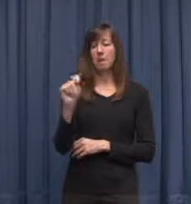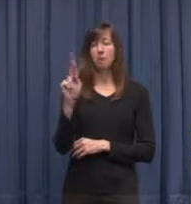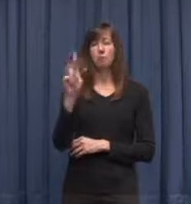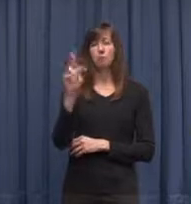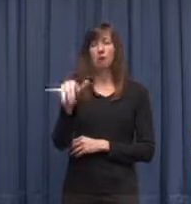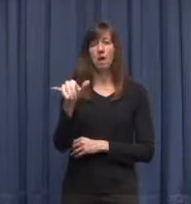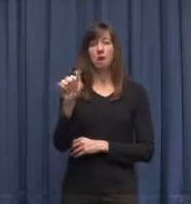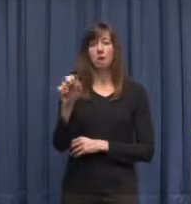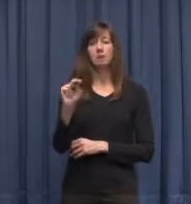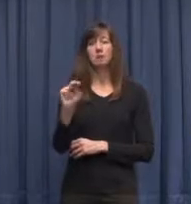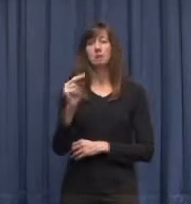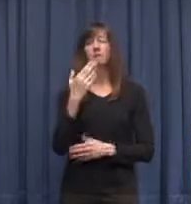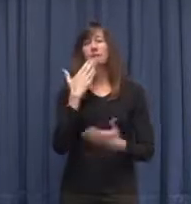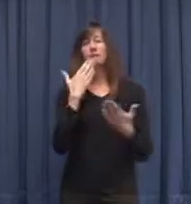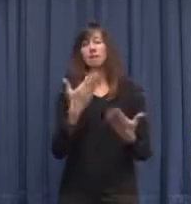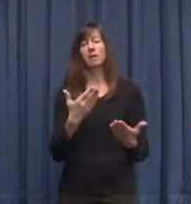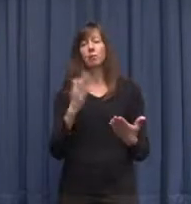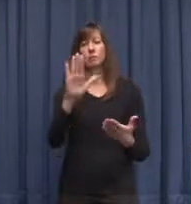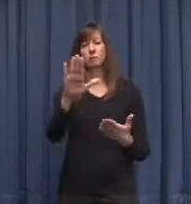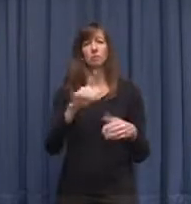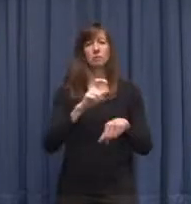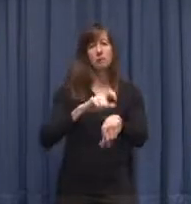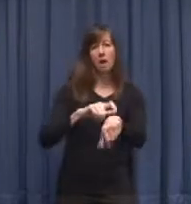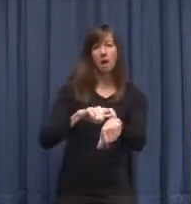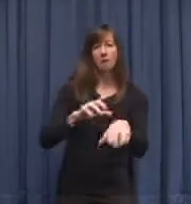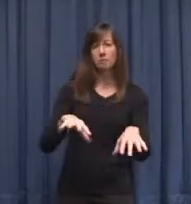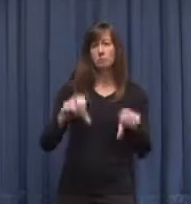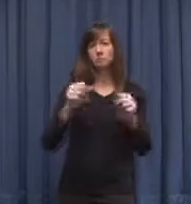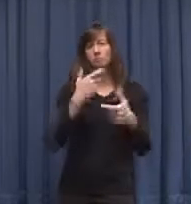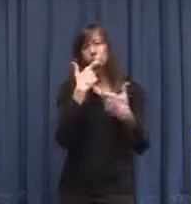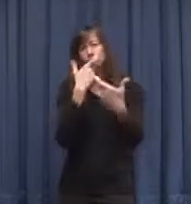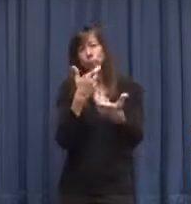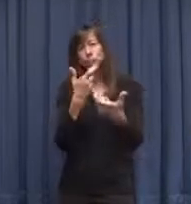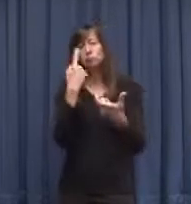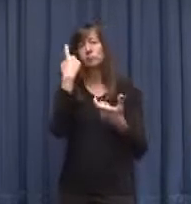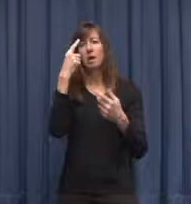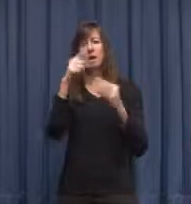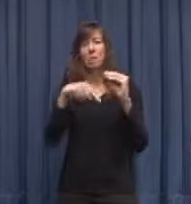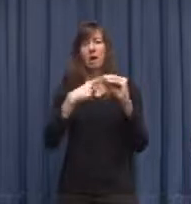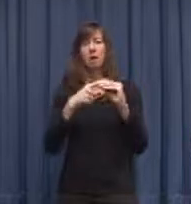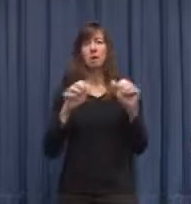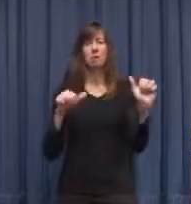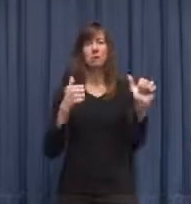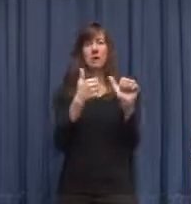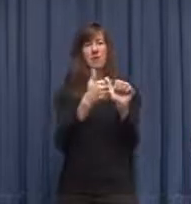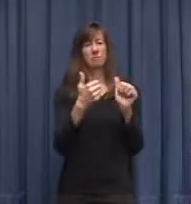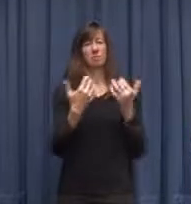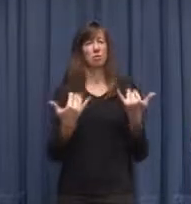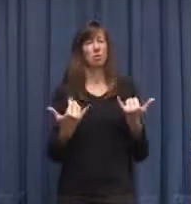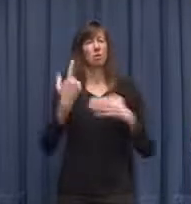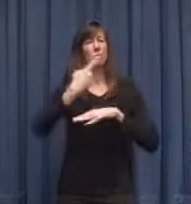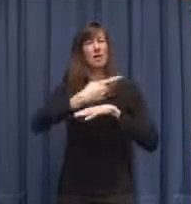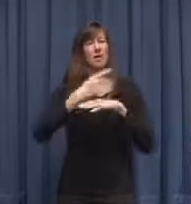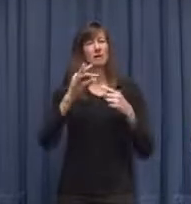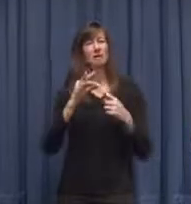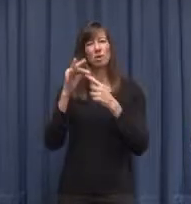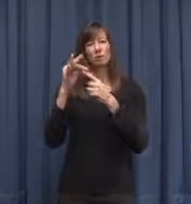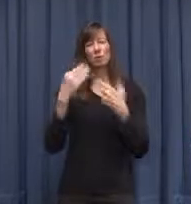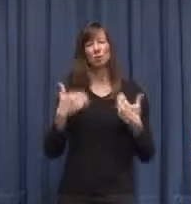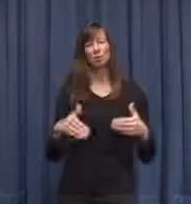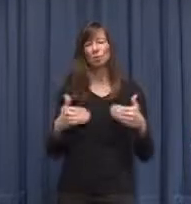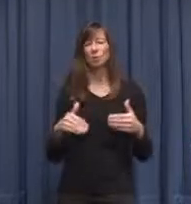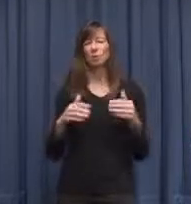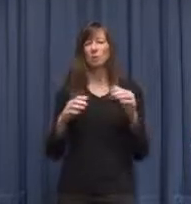update. This is, I think, a particularly important one given what's happening right now and also what we're headed into